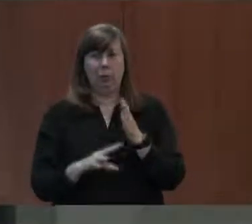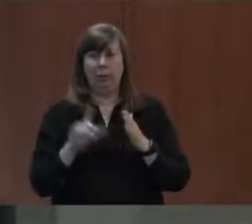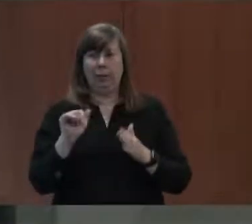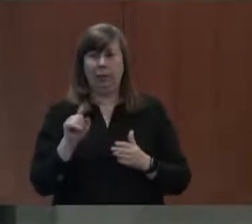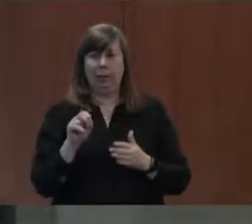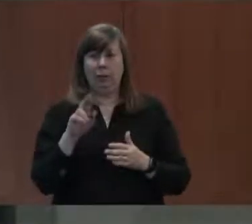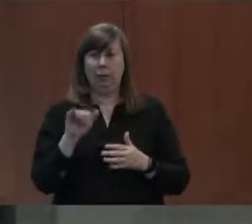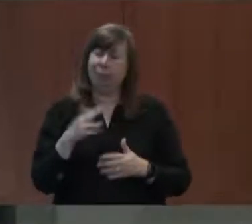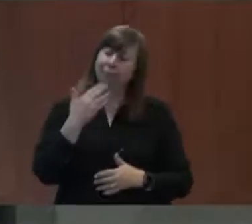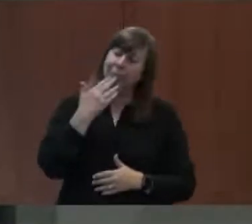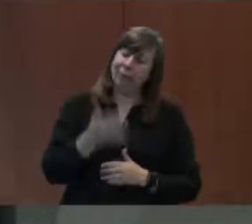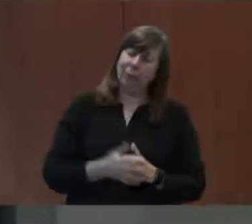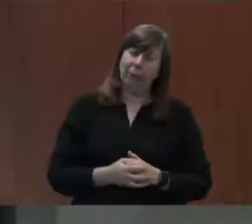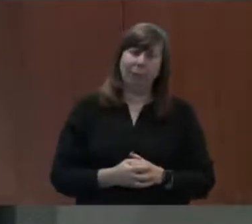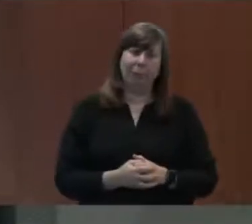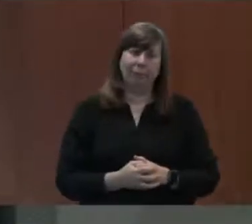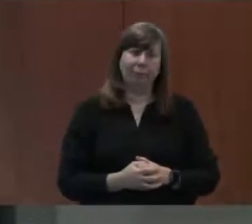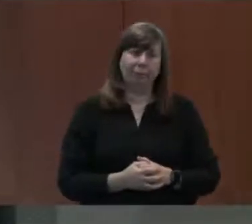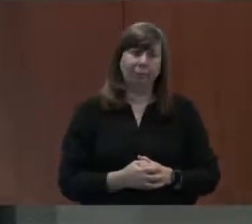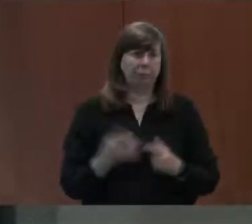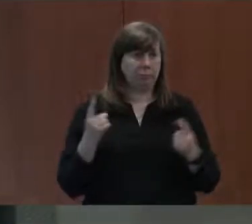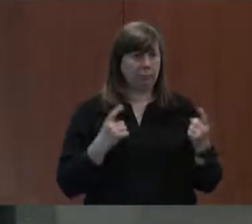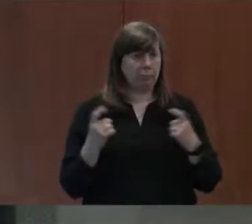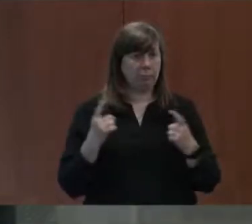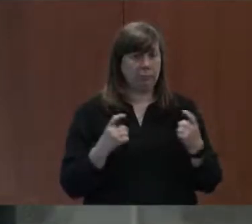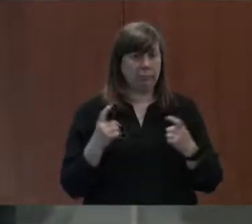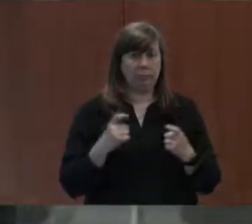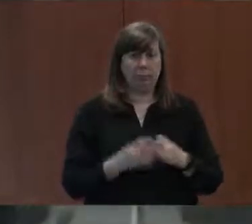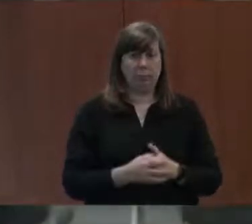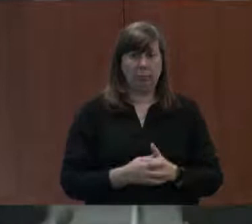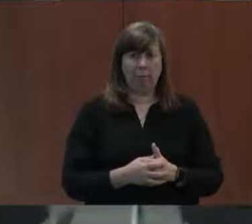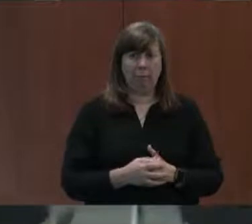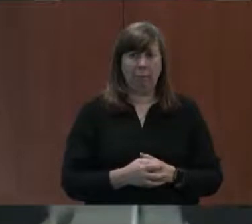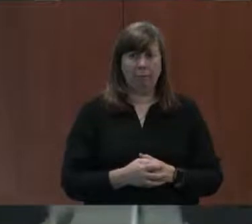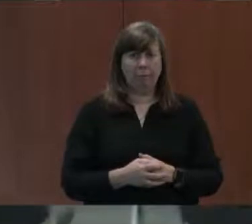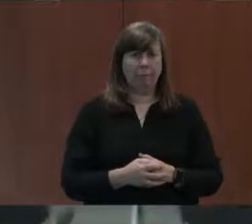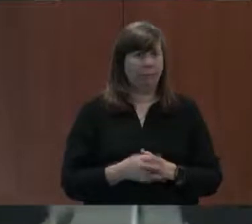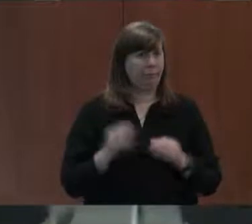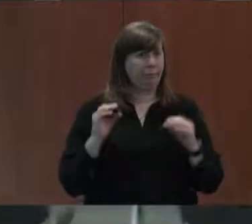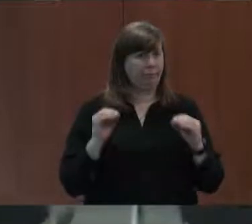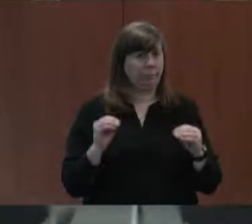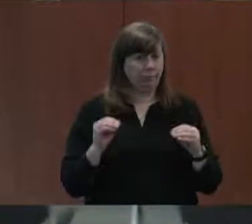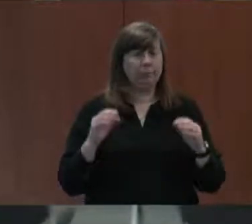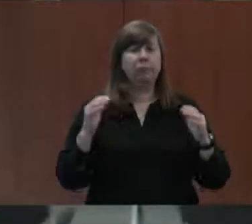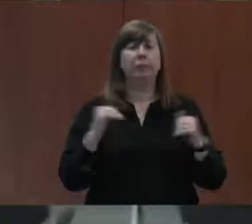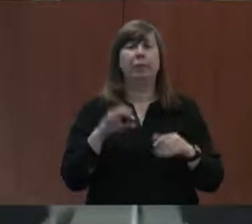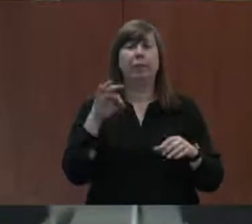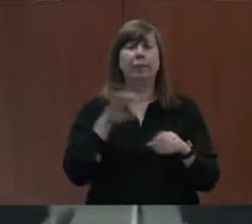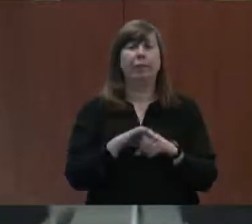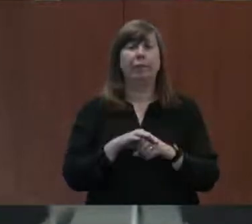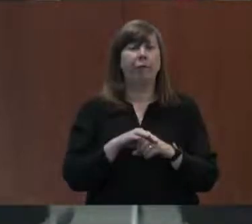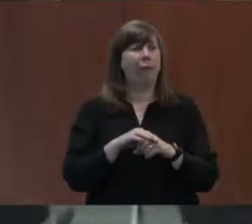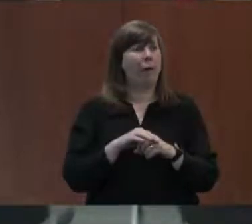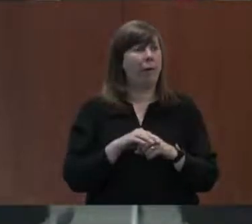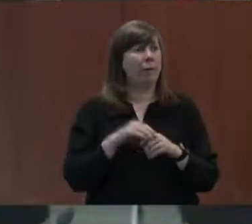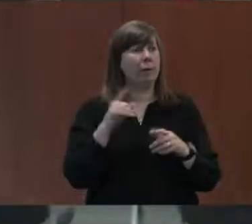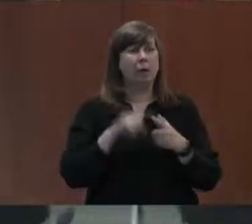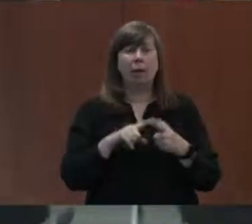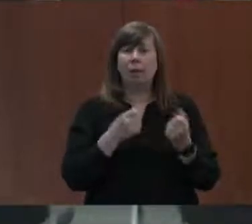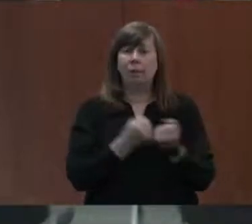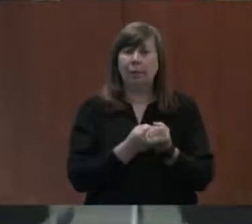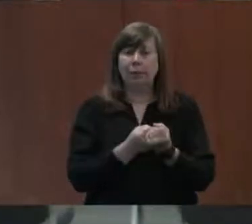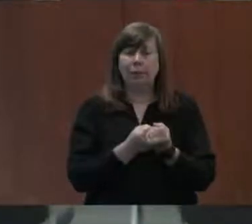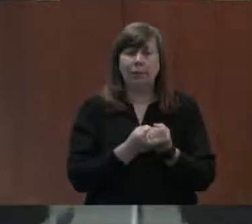you. Any other questions? Seeing none, we'll now move to a vote on the motion. All in